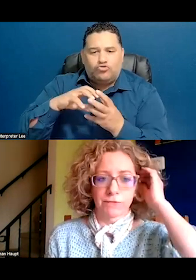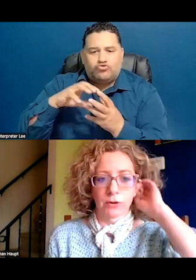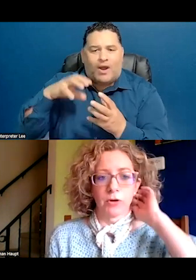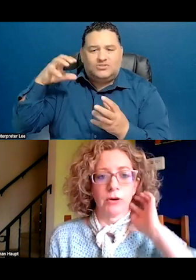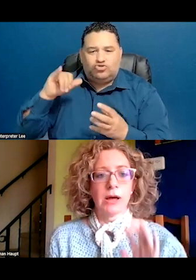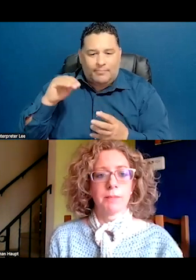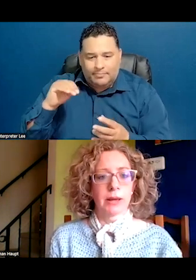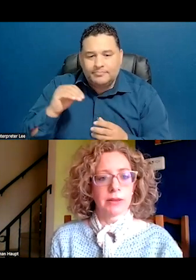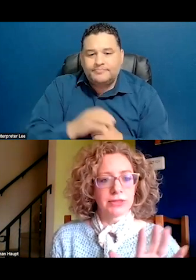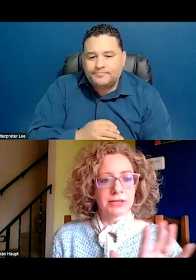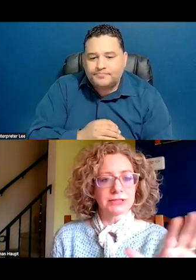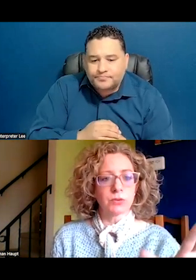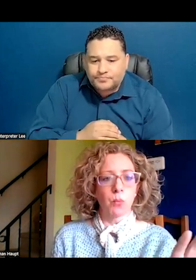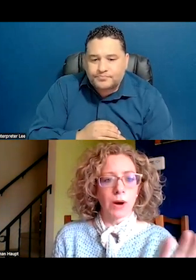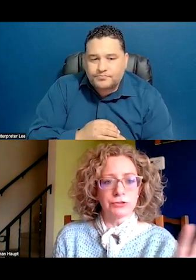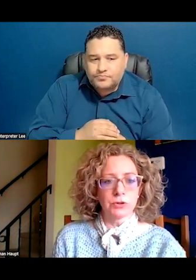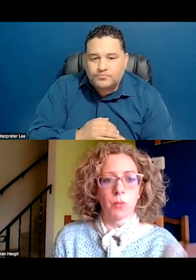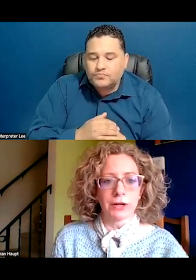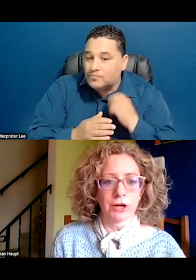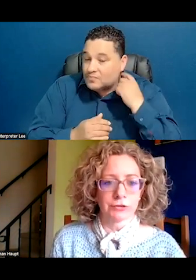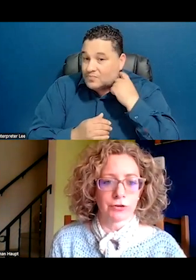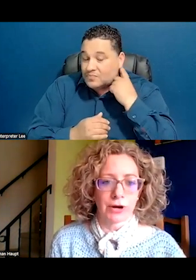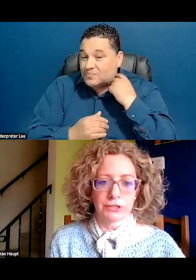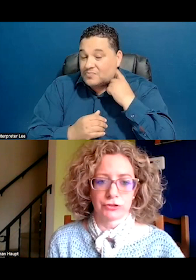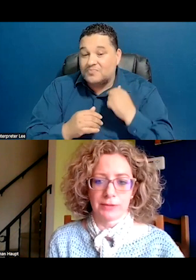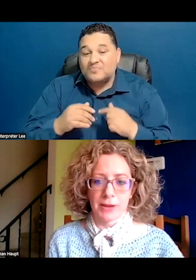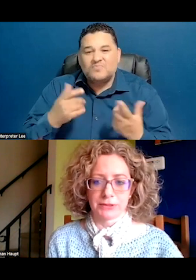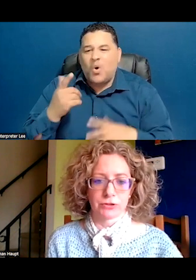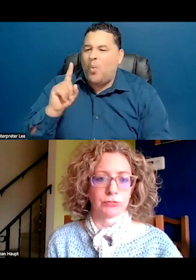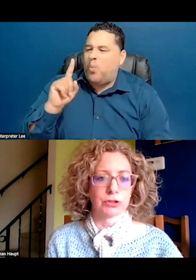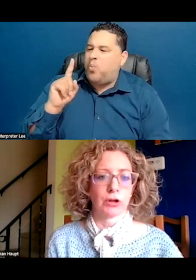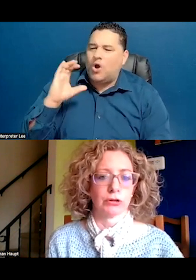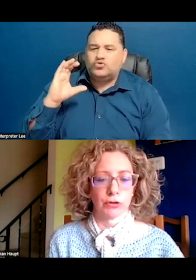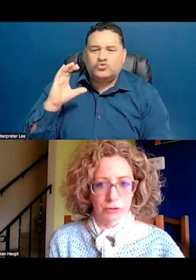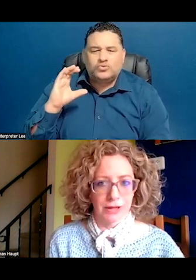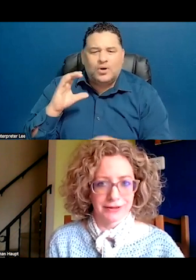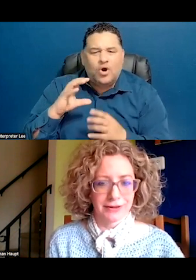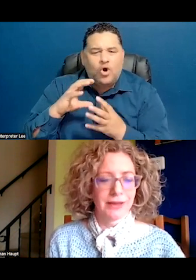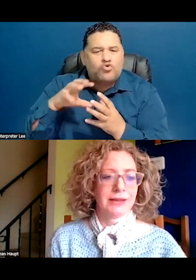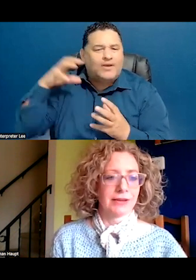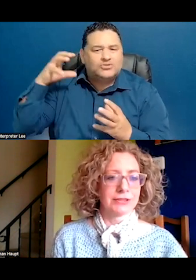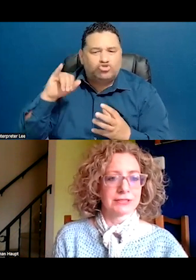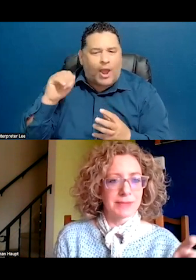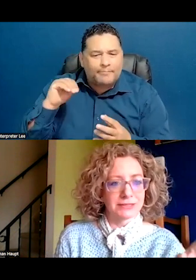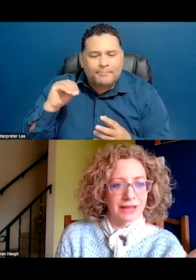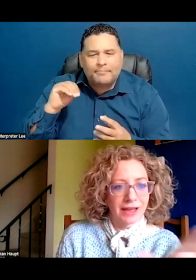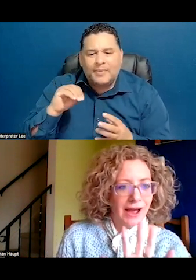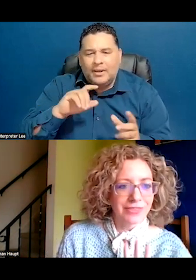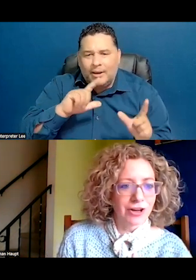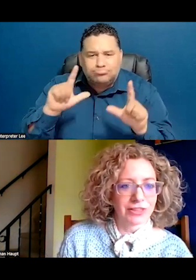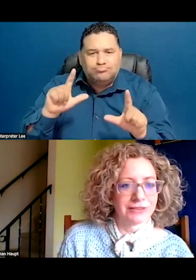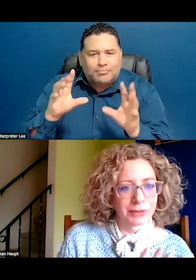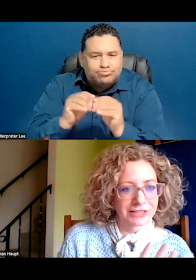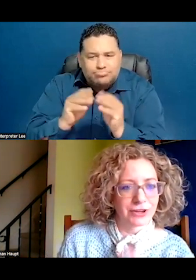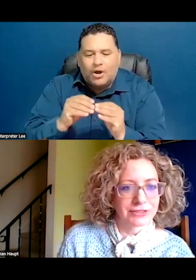more informal. But this is, what do 100 Crisis Jam episodes look like? Now, this is amazing.